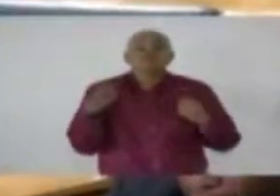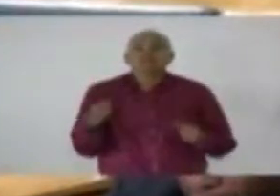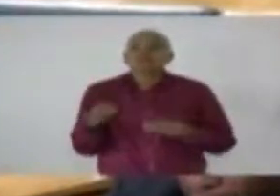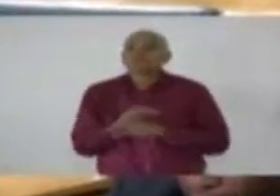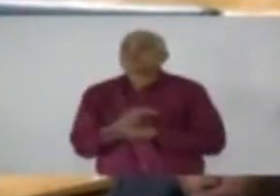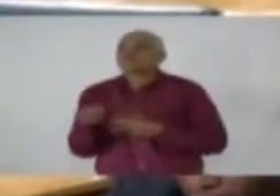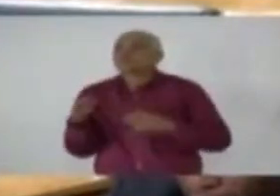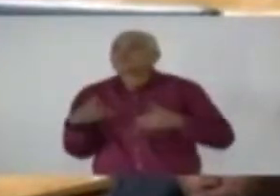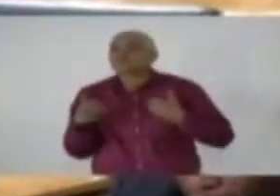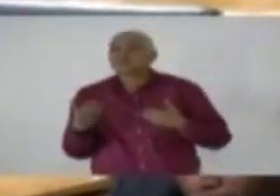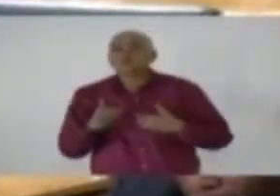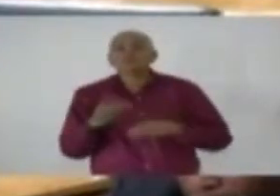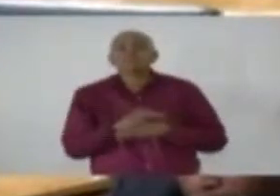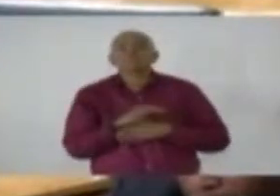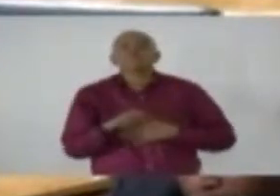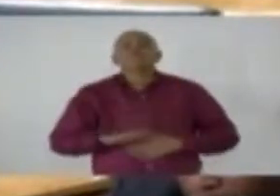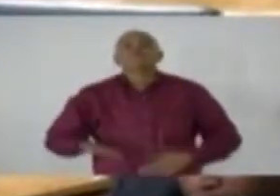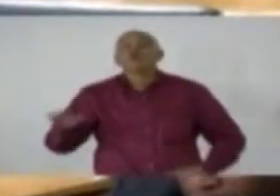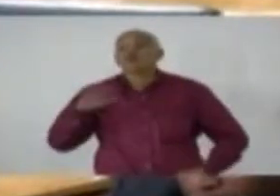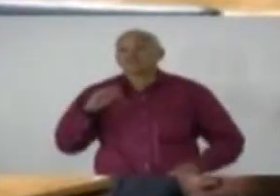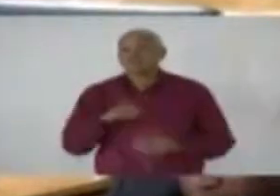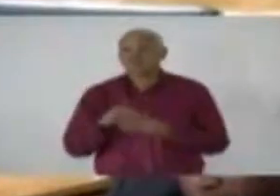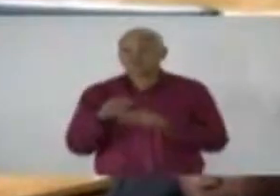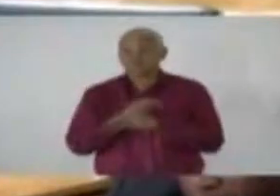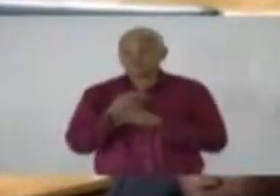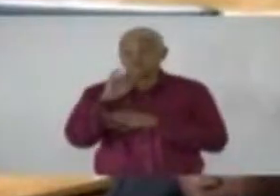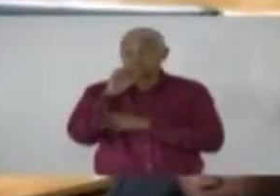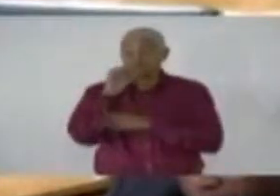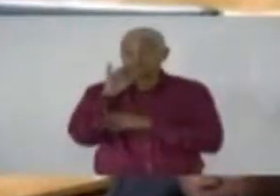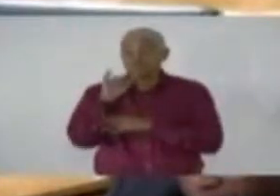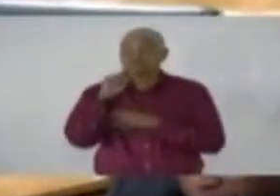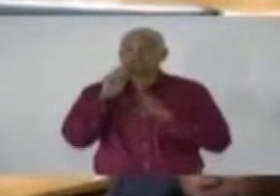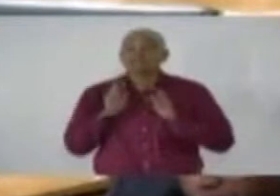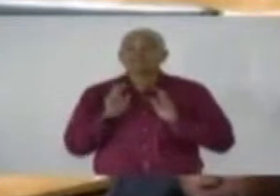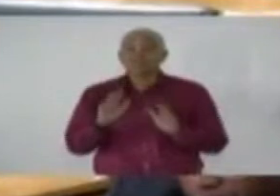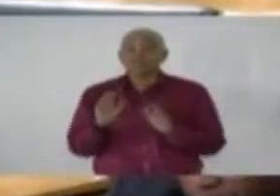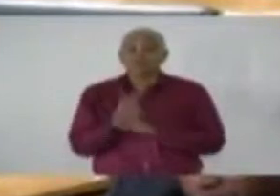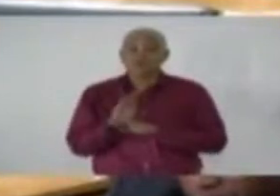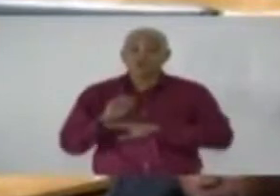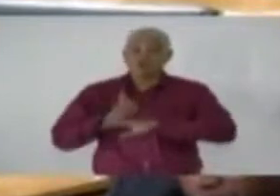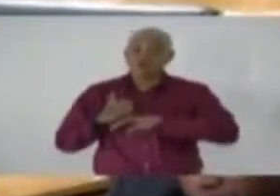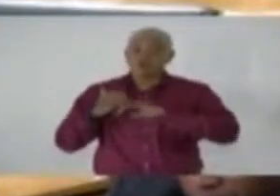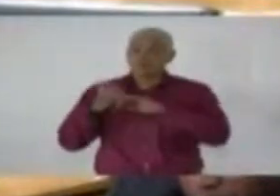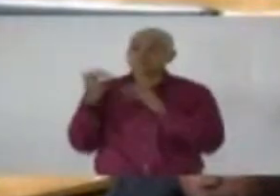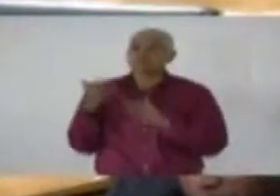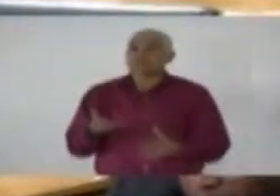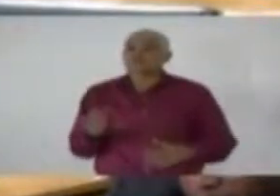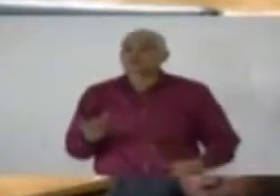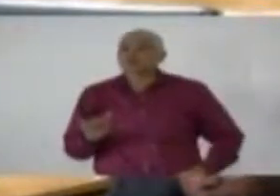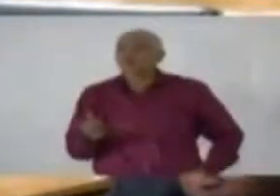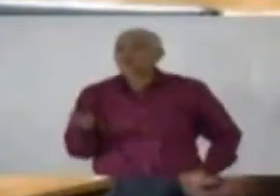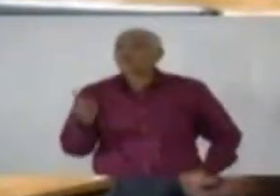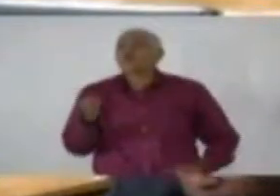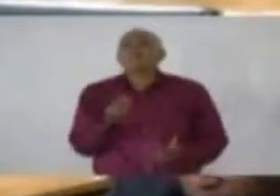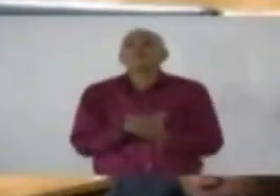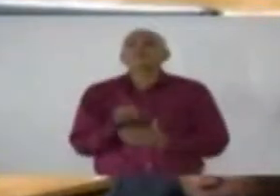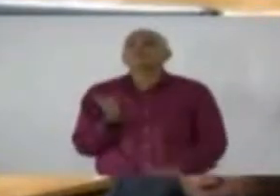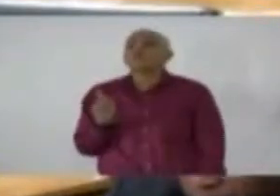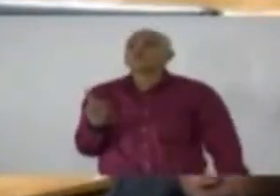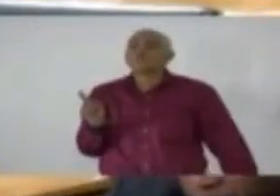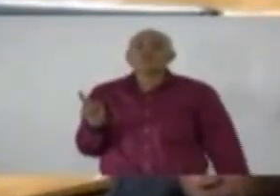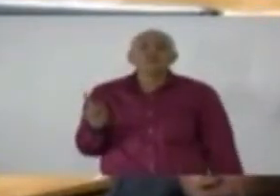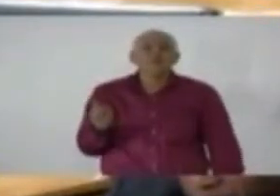Youth, Minister of everybody, including the Minister of Industry, Investment and Commerce, me in there too, where the money comes from?